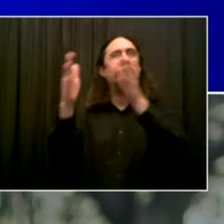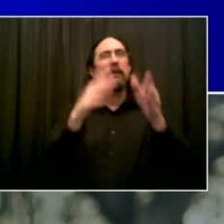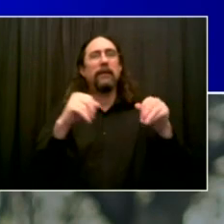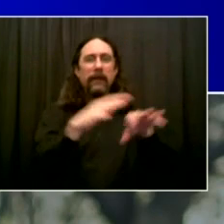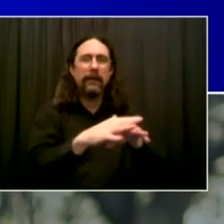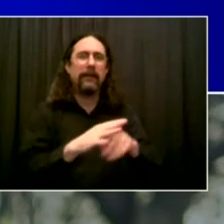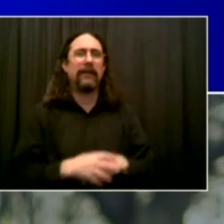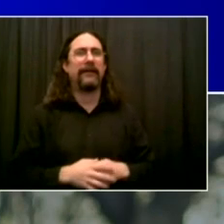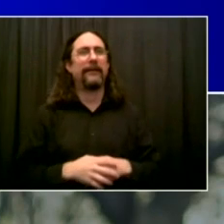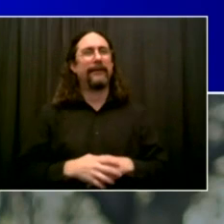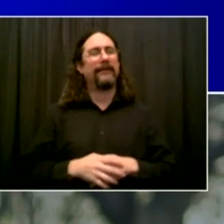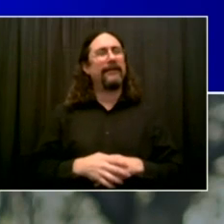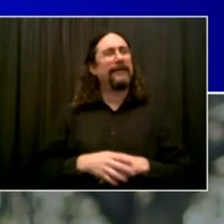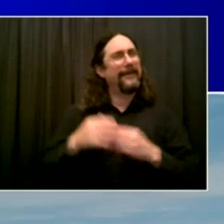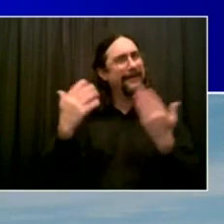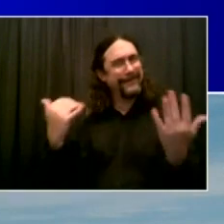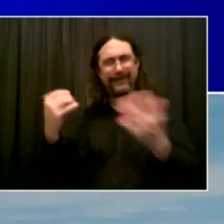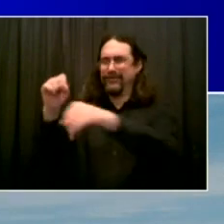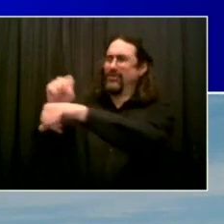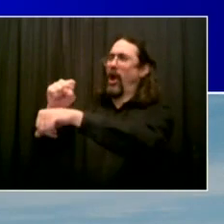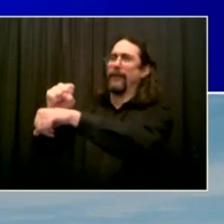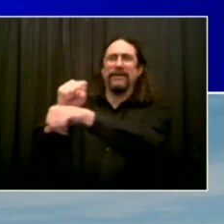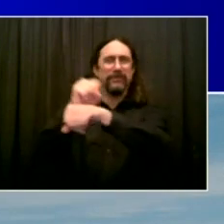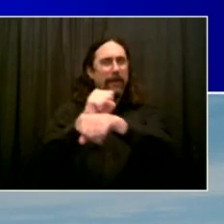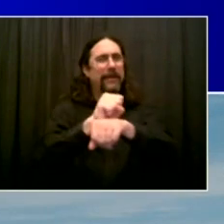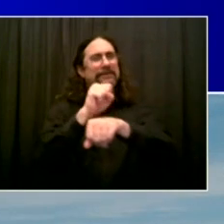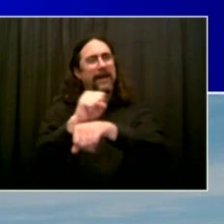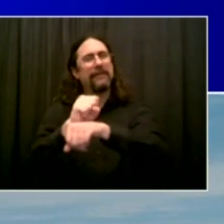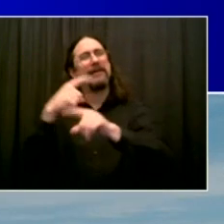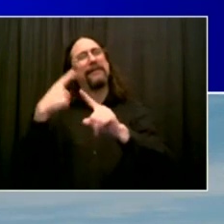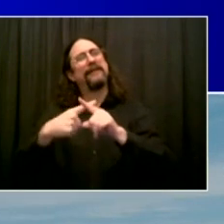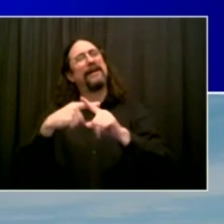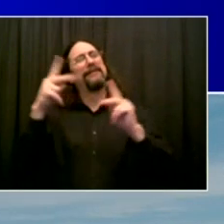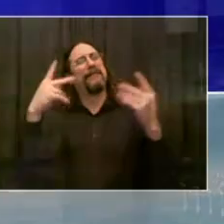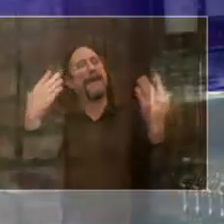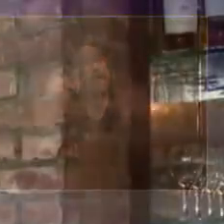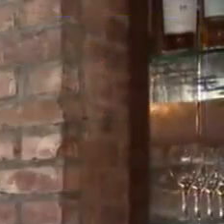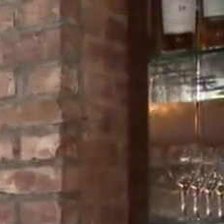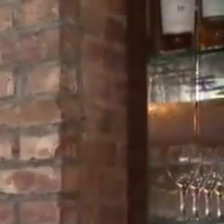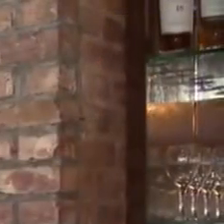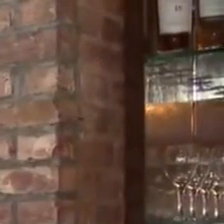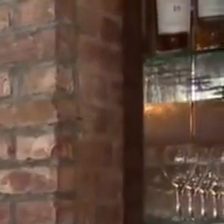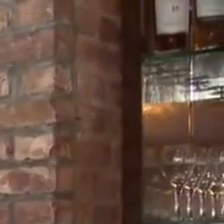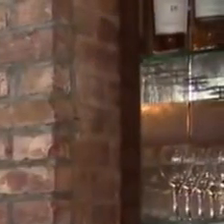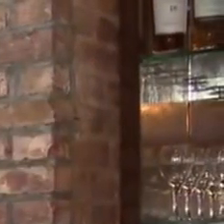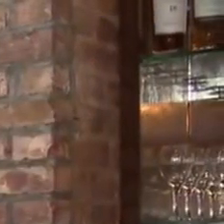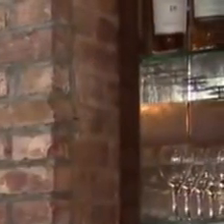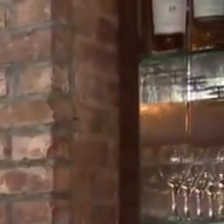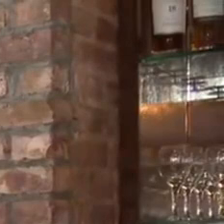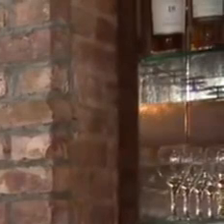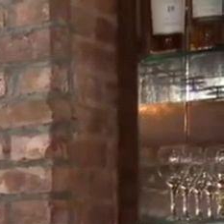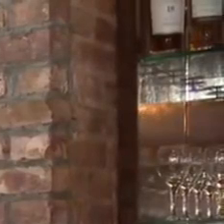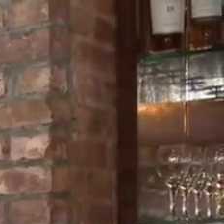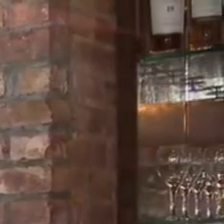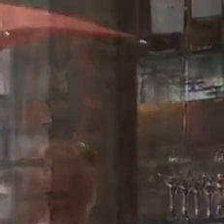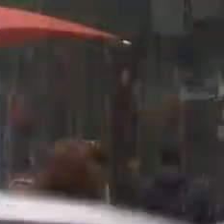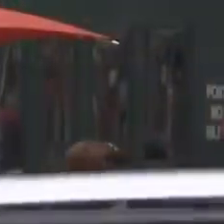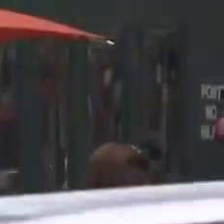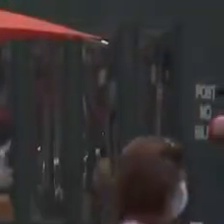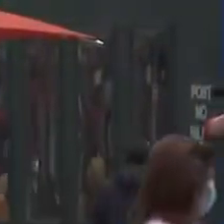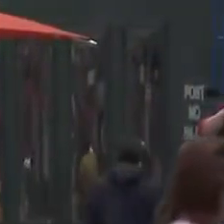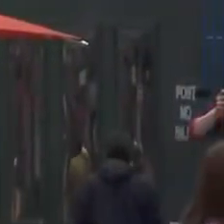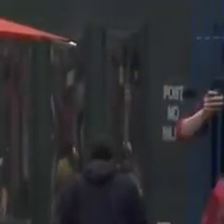you, I am so excited. A jubilant Mayor de Blasio announcing he hopes to end all remaining COVID restrictions